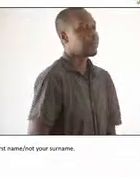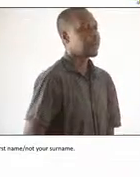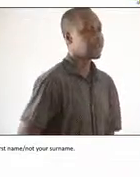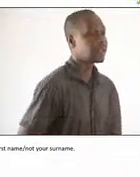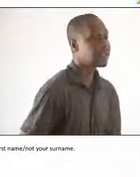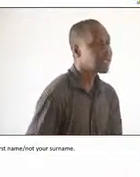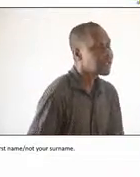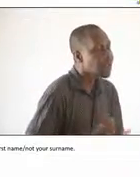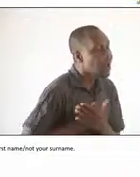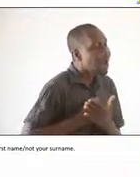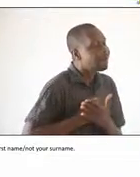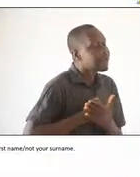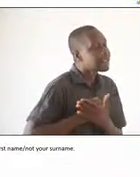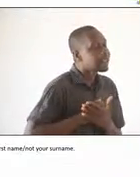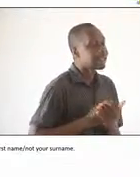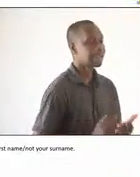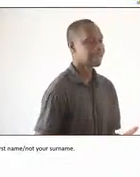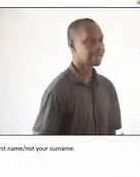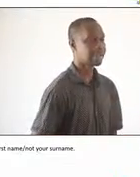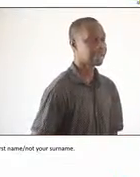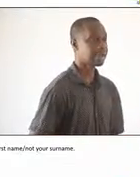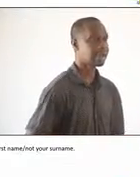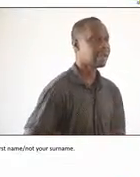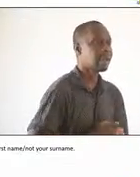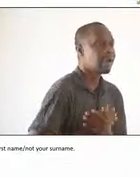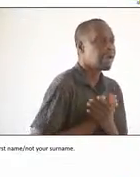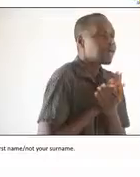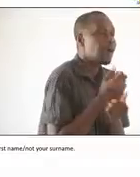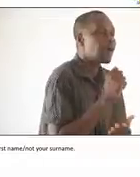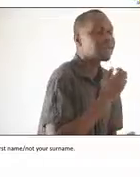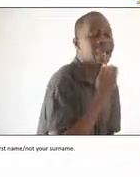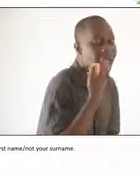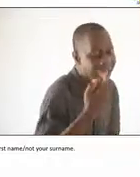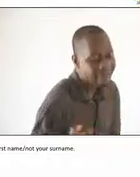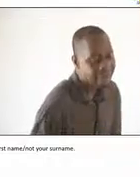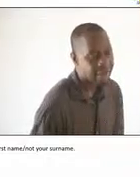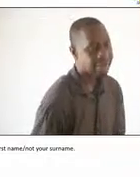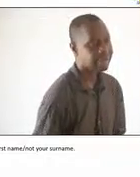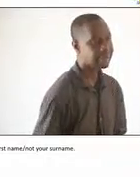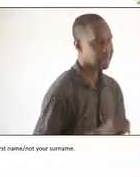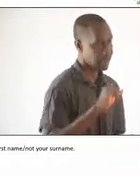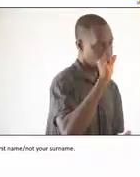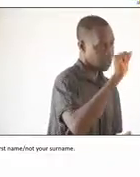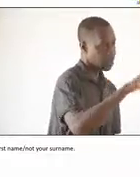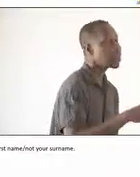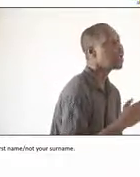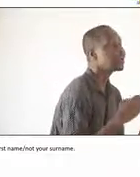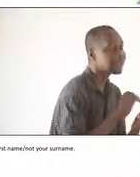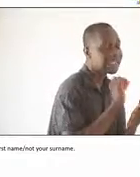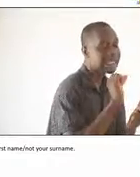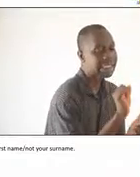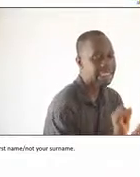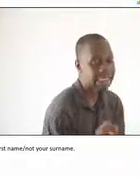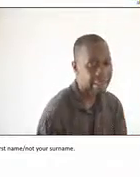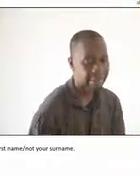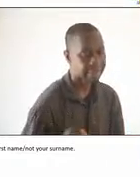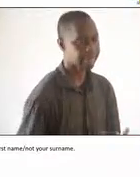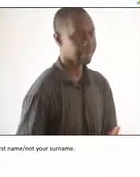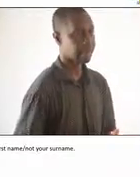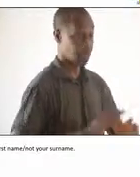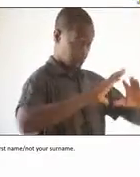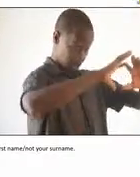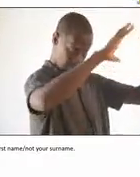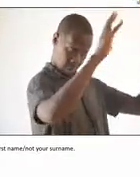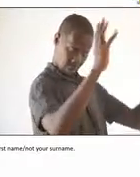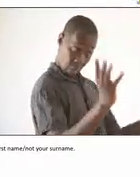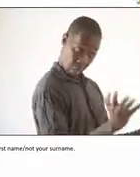your affectionately, yours ever, yours sincerely. In